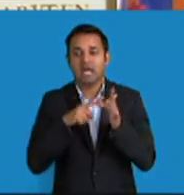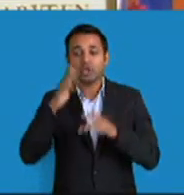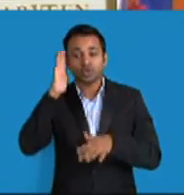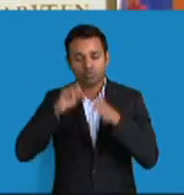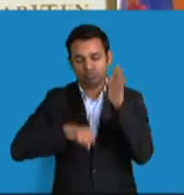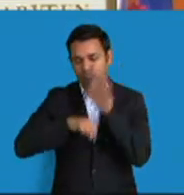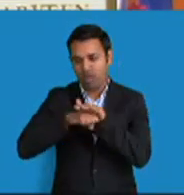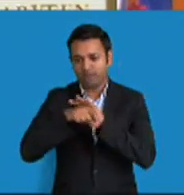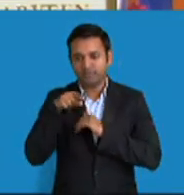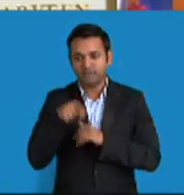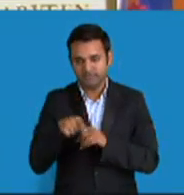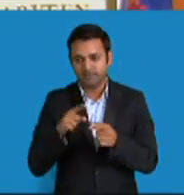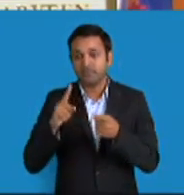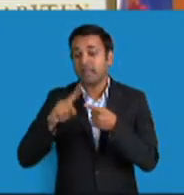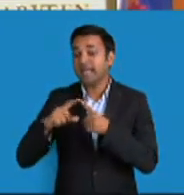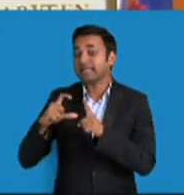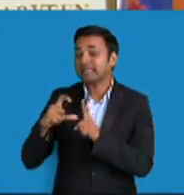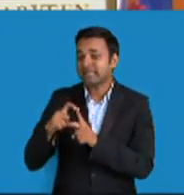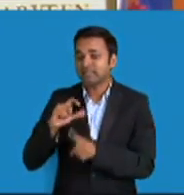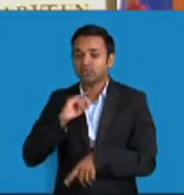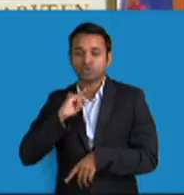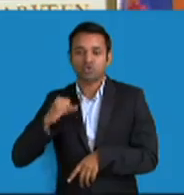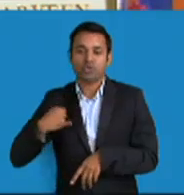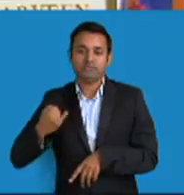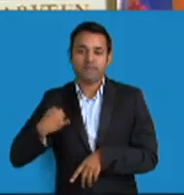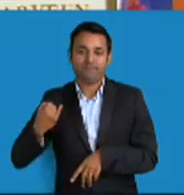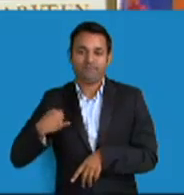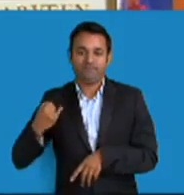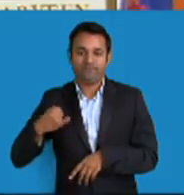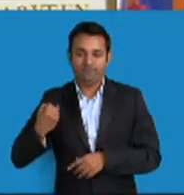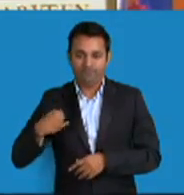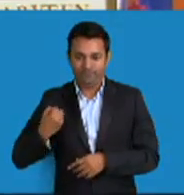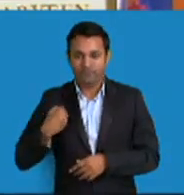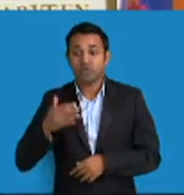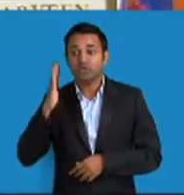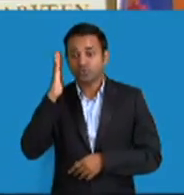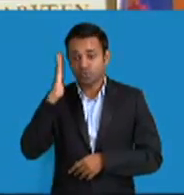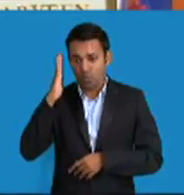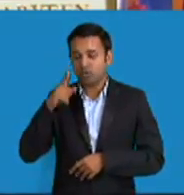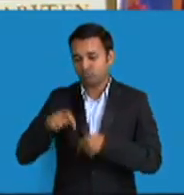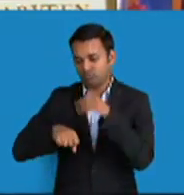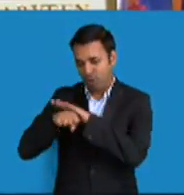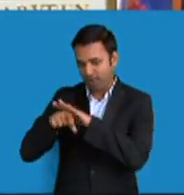ED1A, St. Joseph Secondary School, out of the 21 schools, is the top school, Madam Speaker.